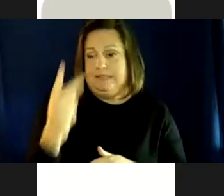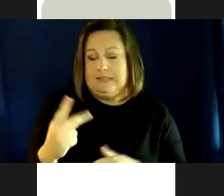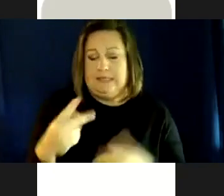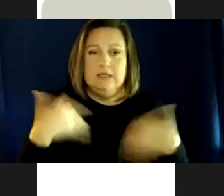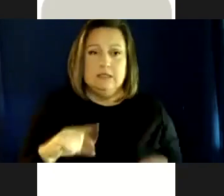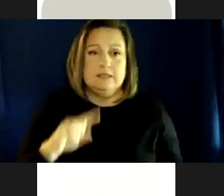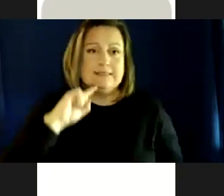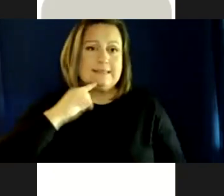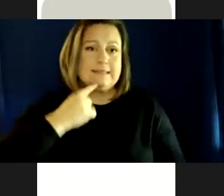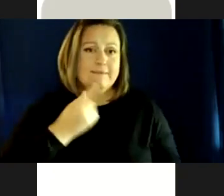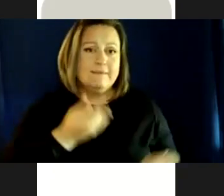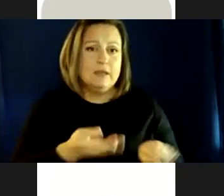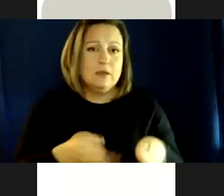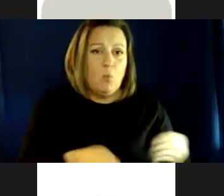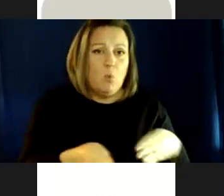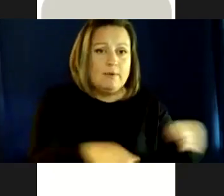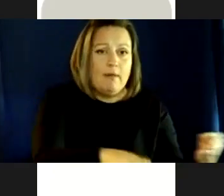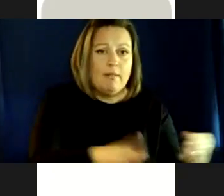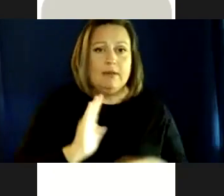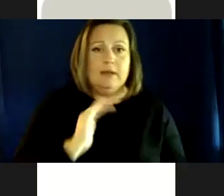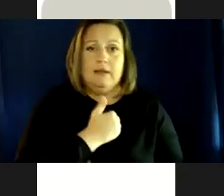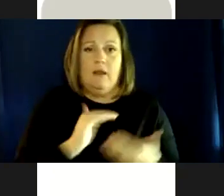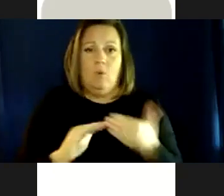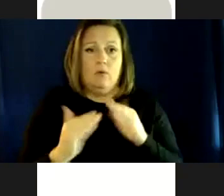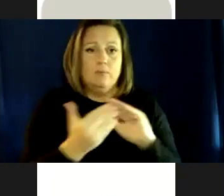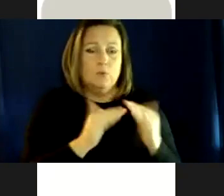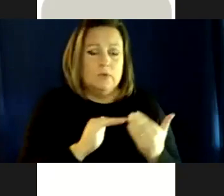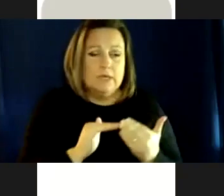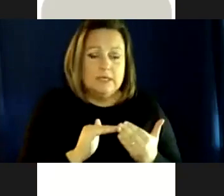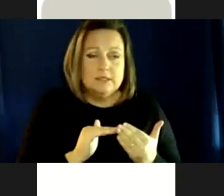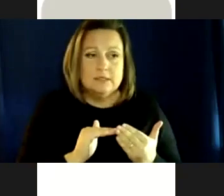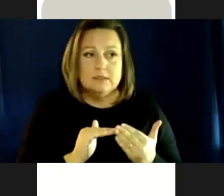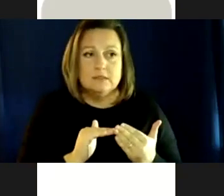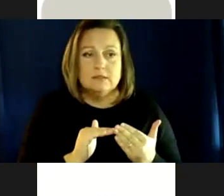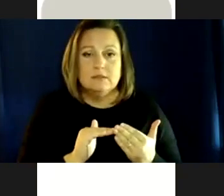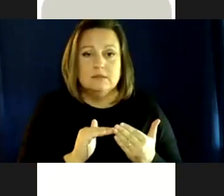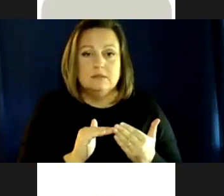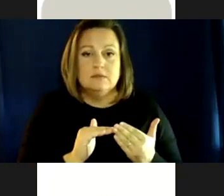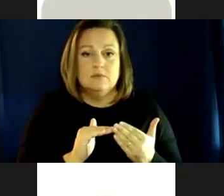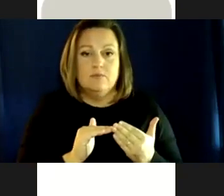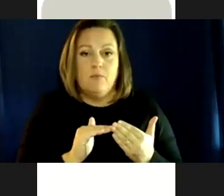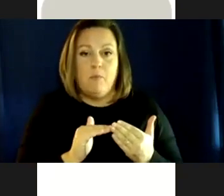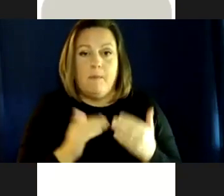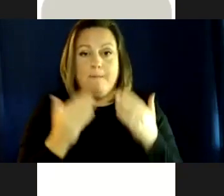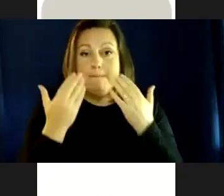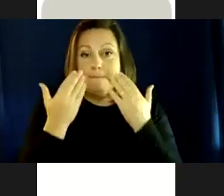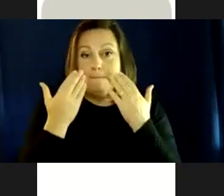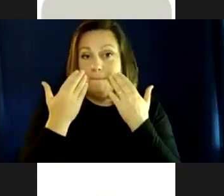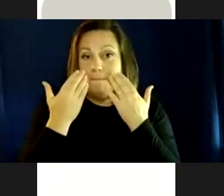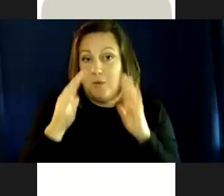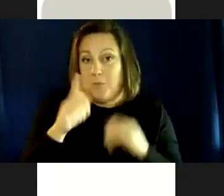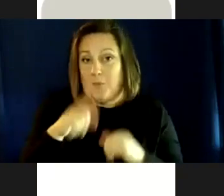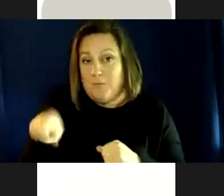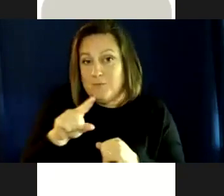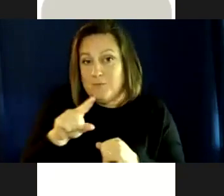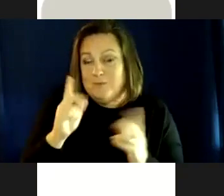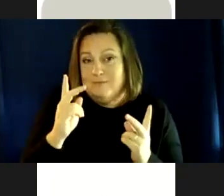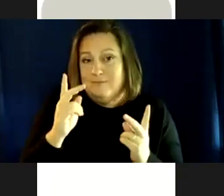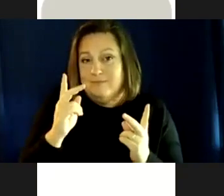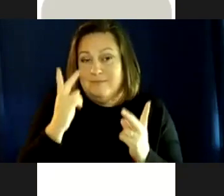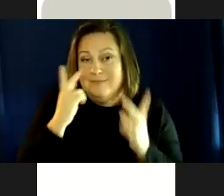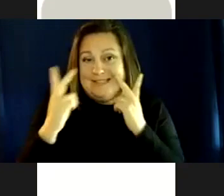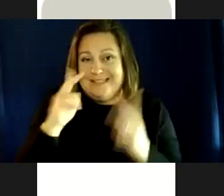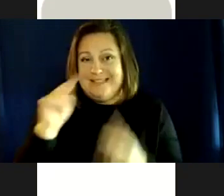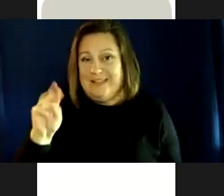our communities, and I don't know if many have seen the news